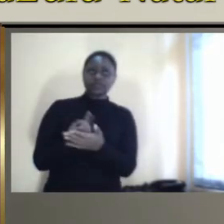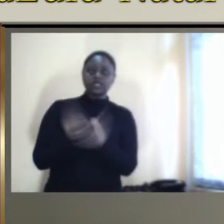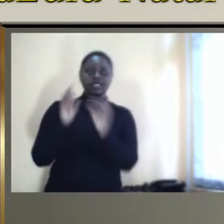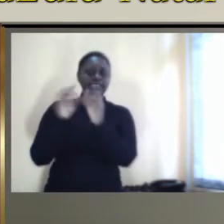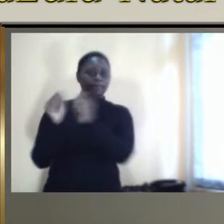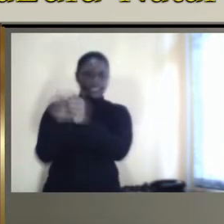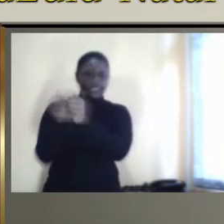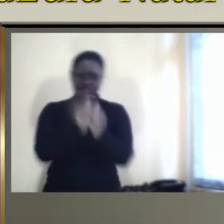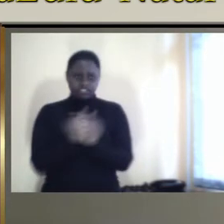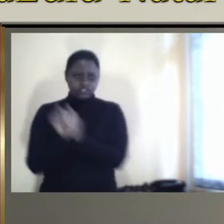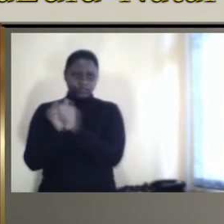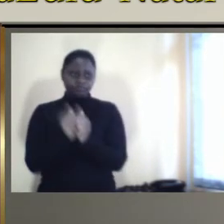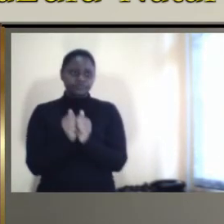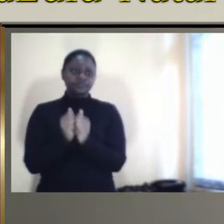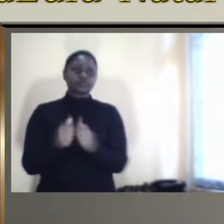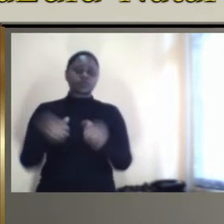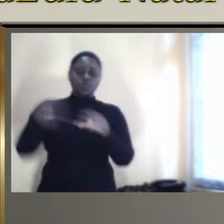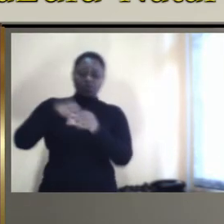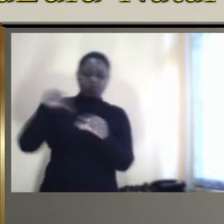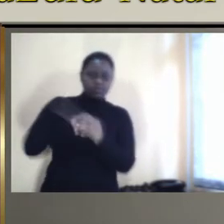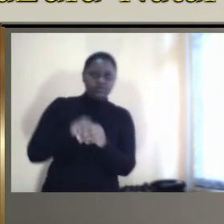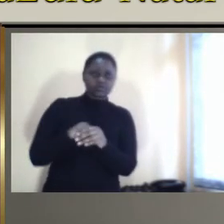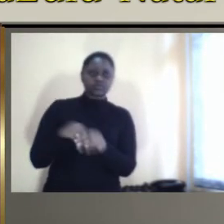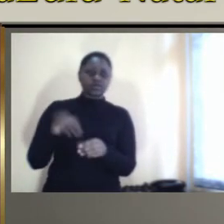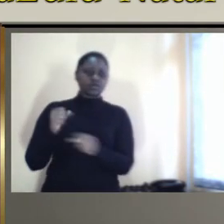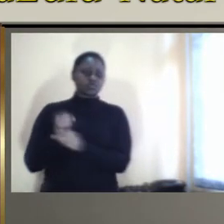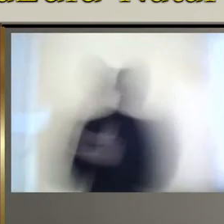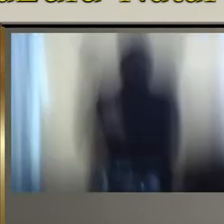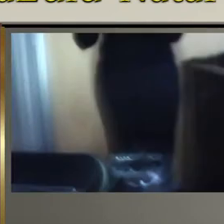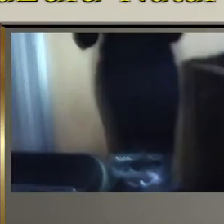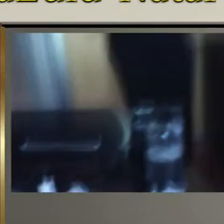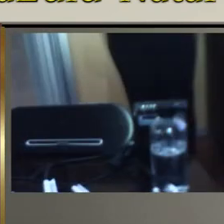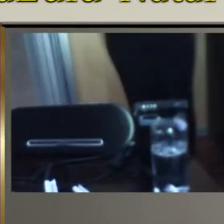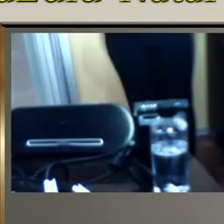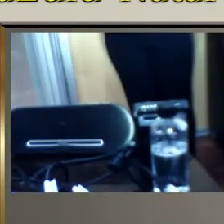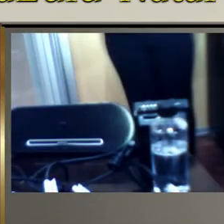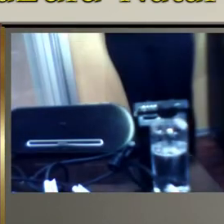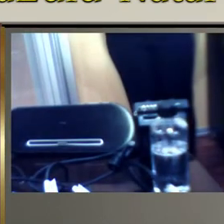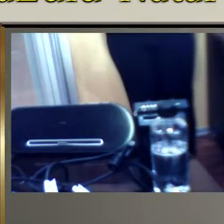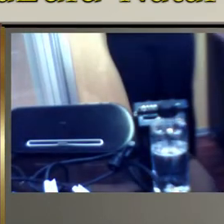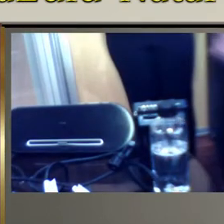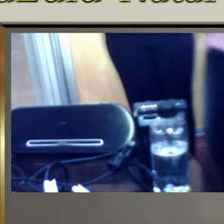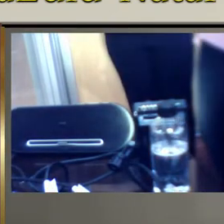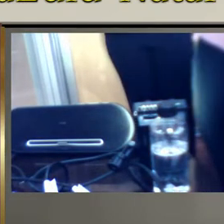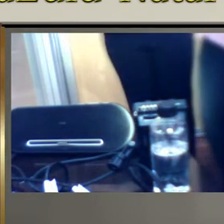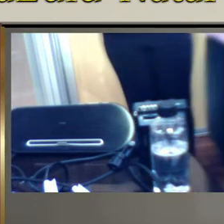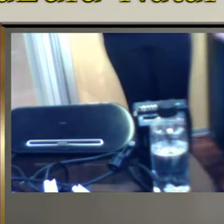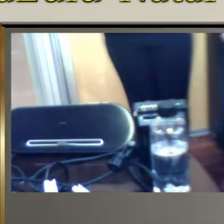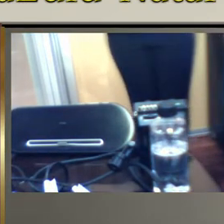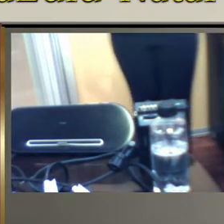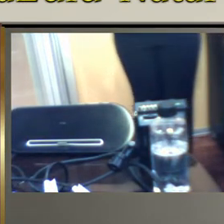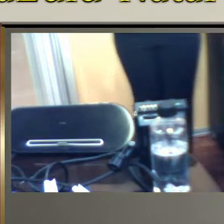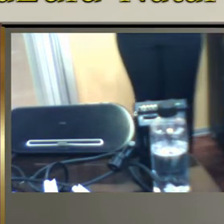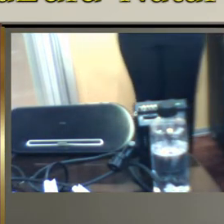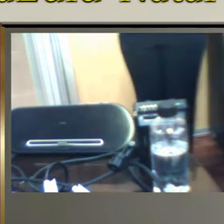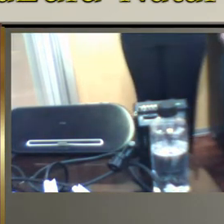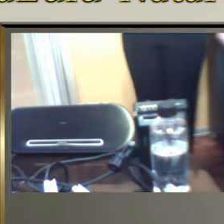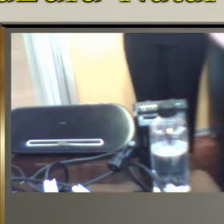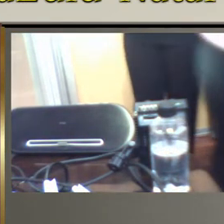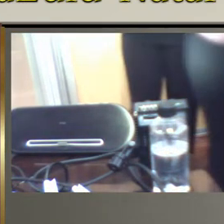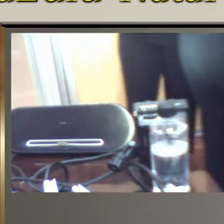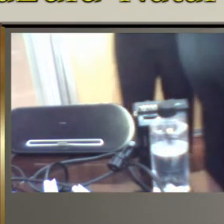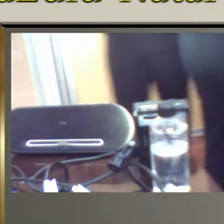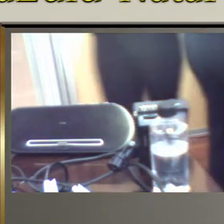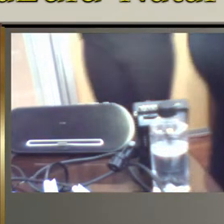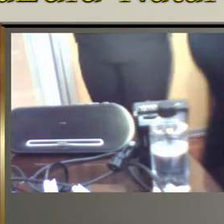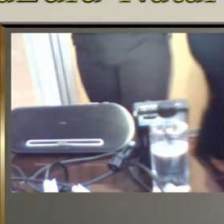partnership with insurance companies in order to mitigate against excessive losses especially when